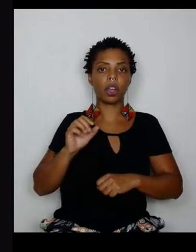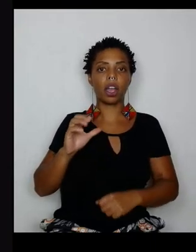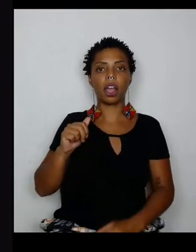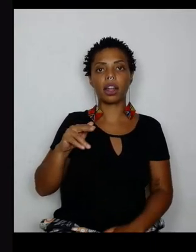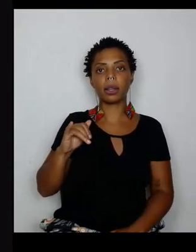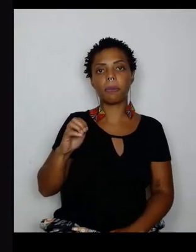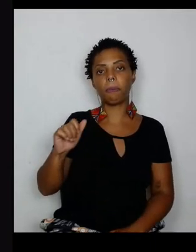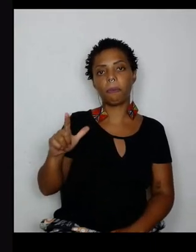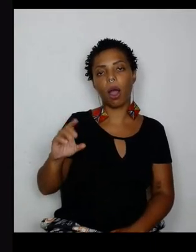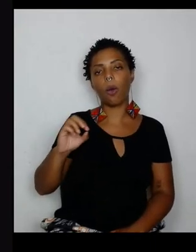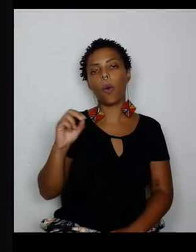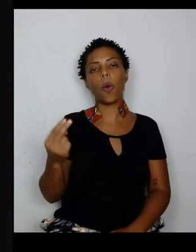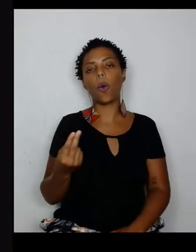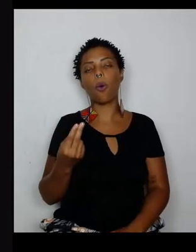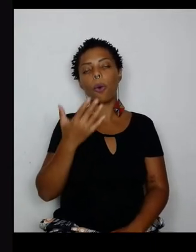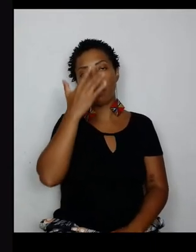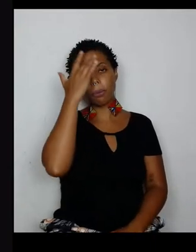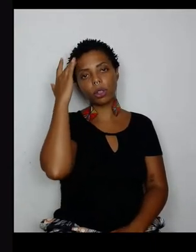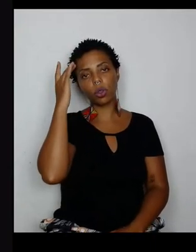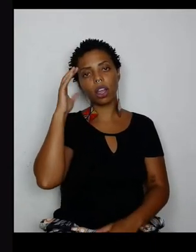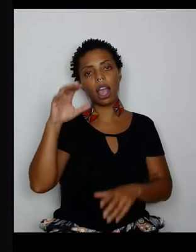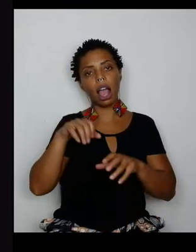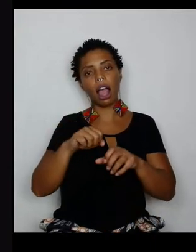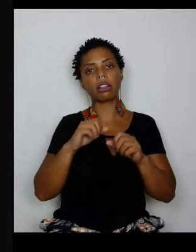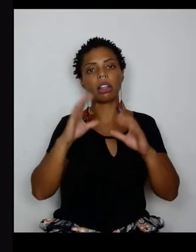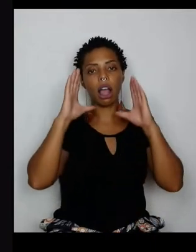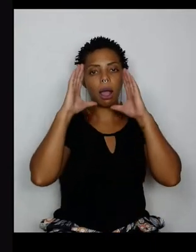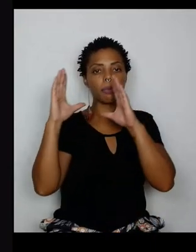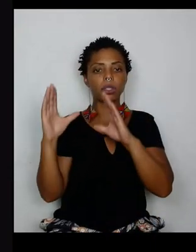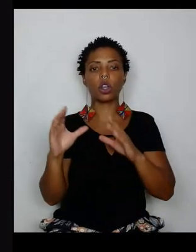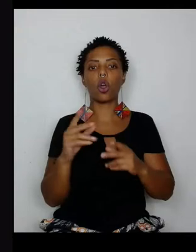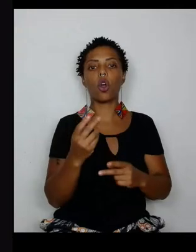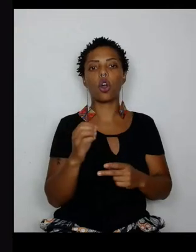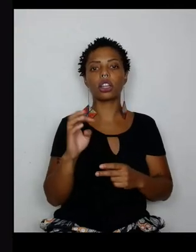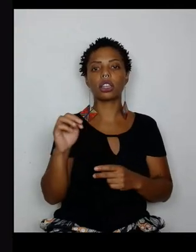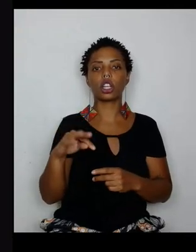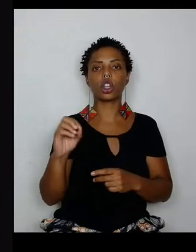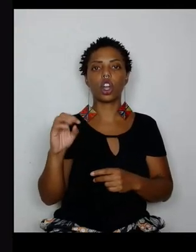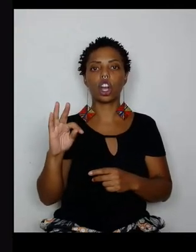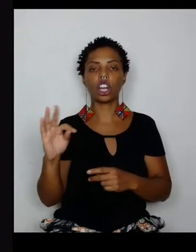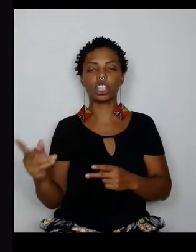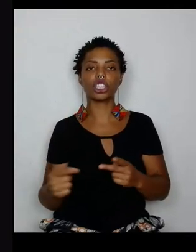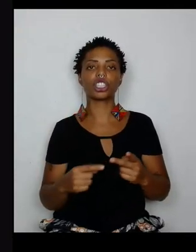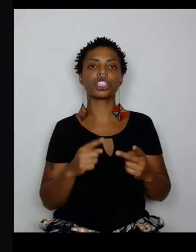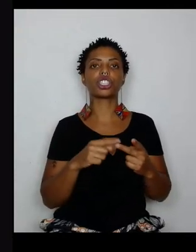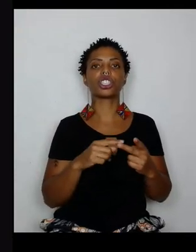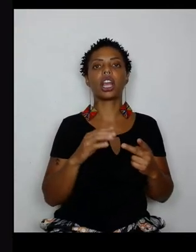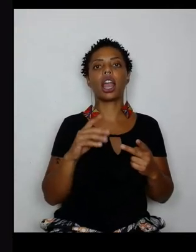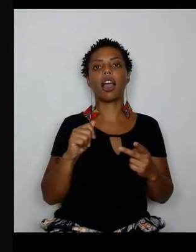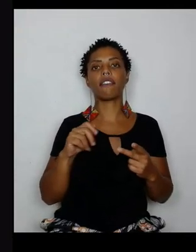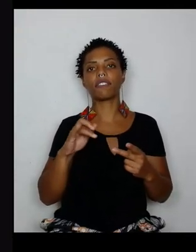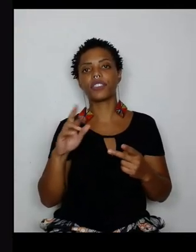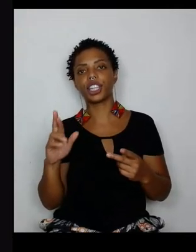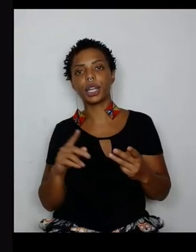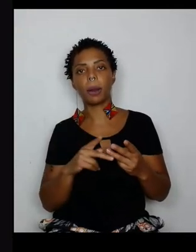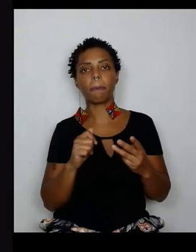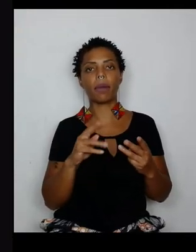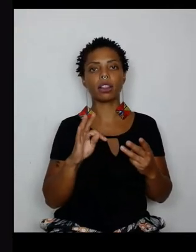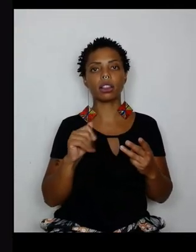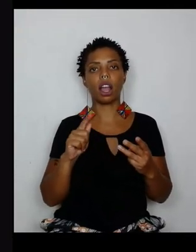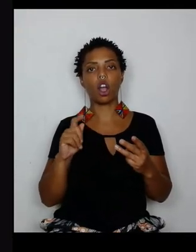cafe the patagonian and the laplander these inform types of graphic